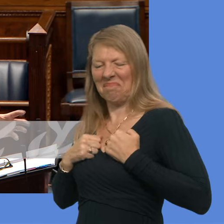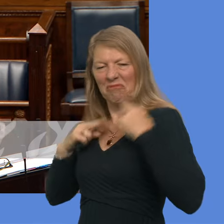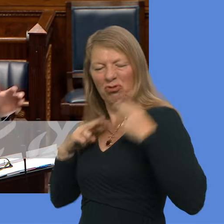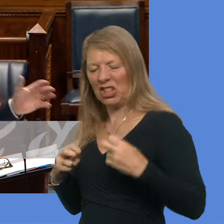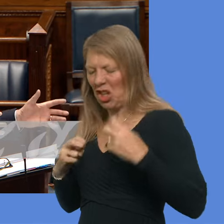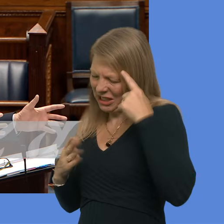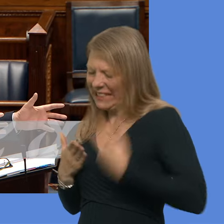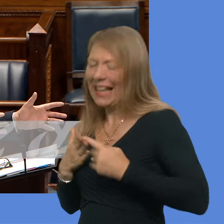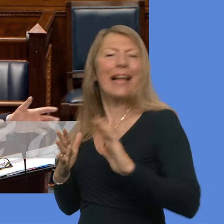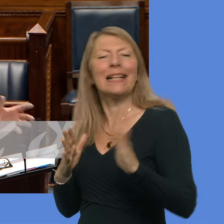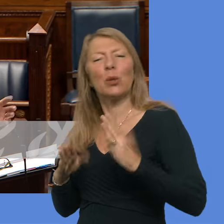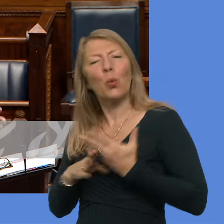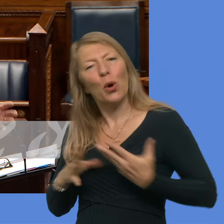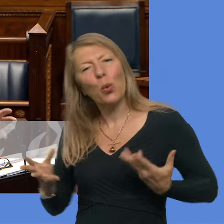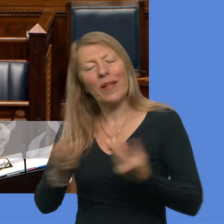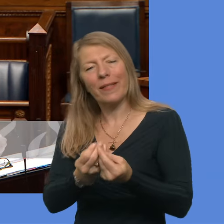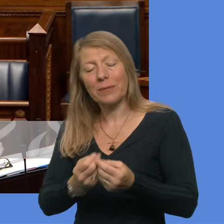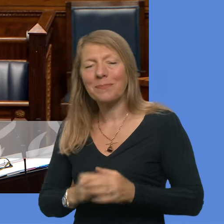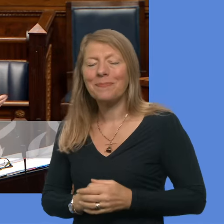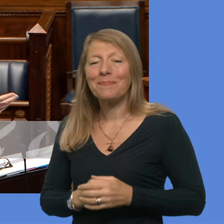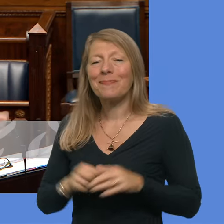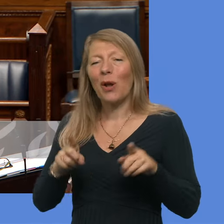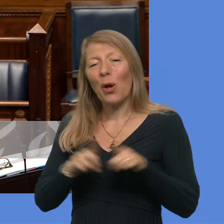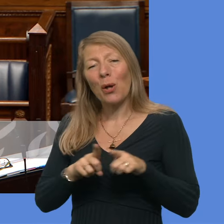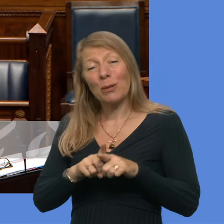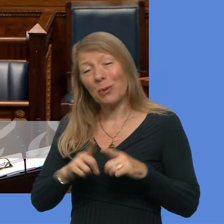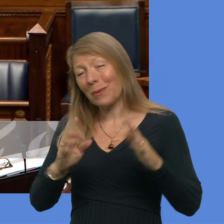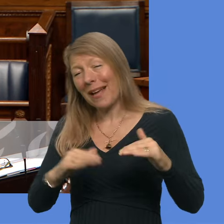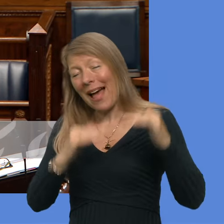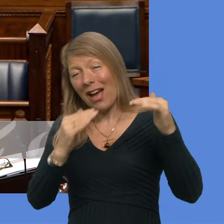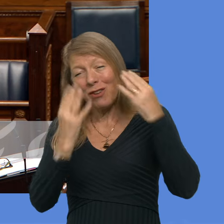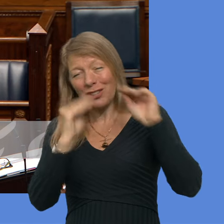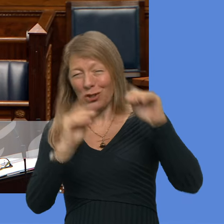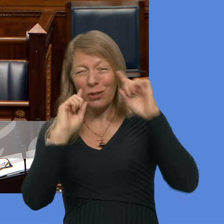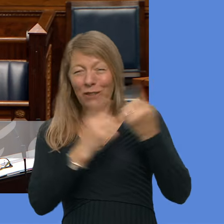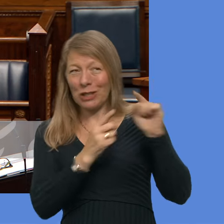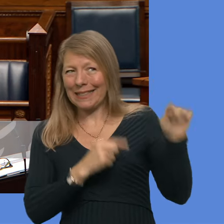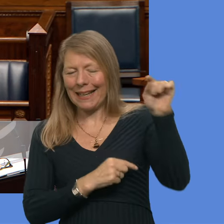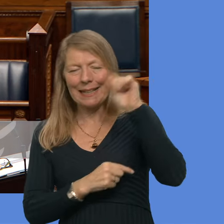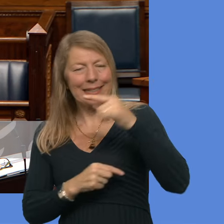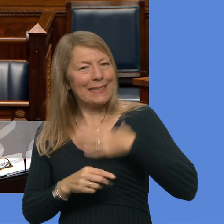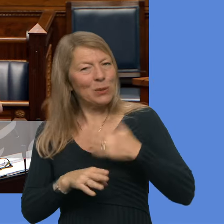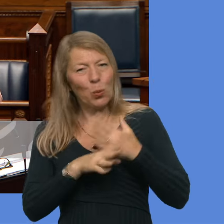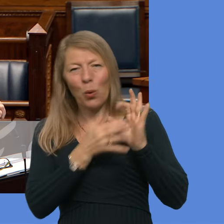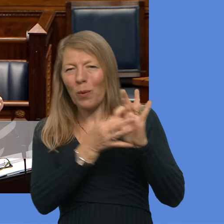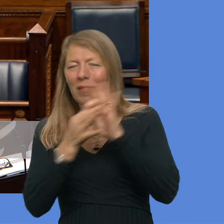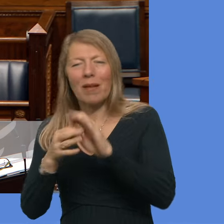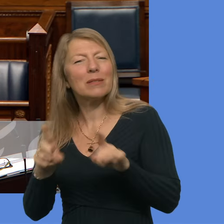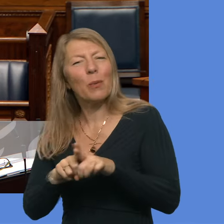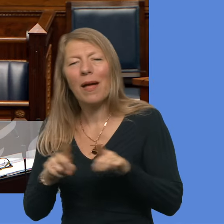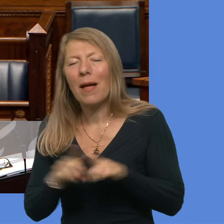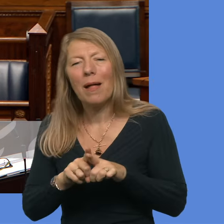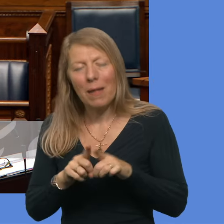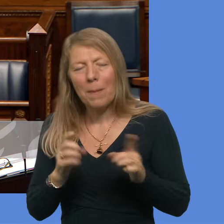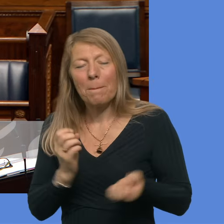education sector and the education sector. So I see that work, and I've already had conversations with the Education Minister in relation that we need to make sure that there's a